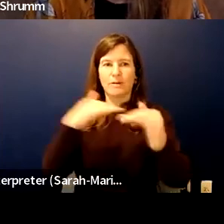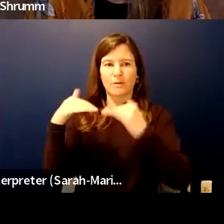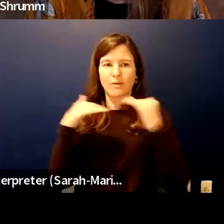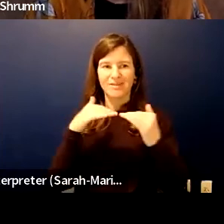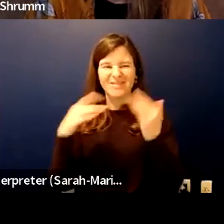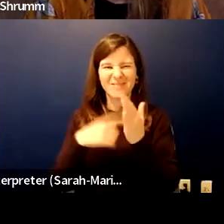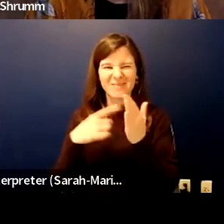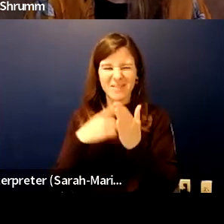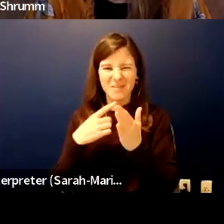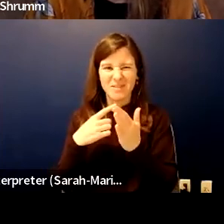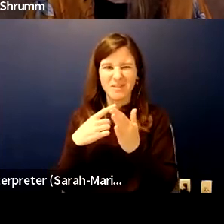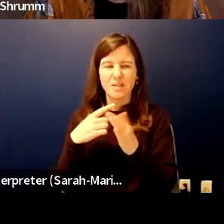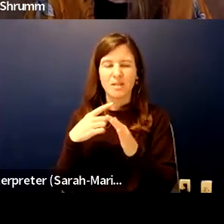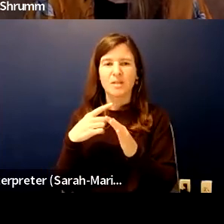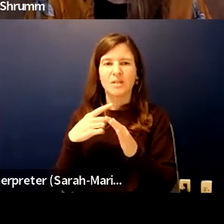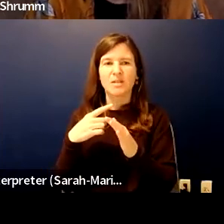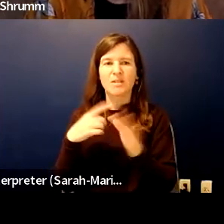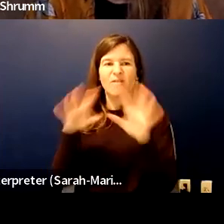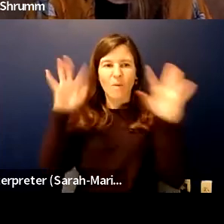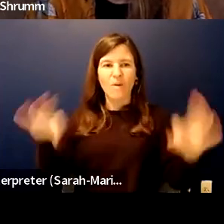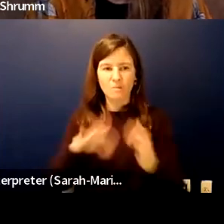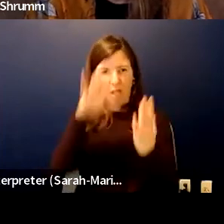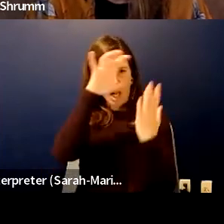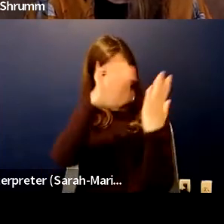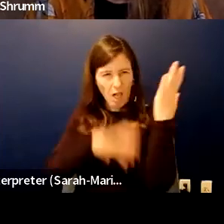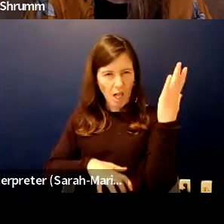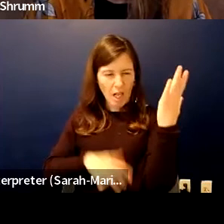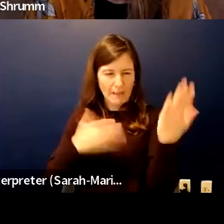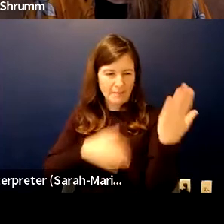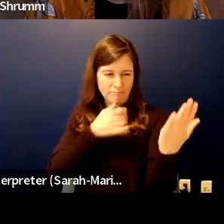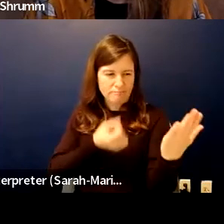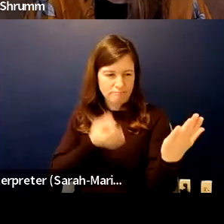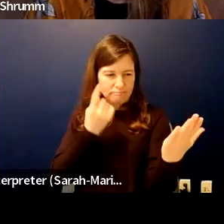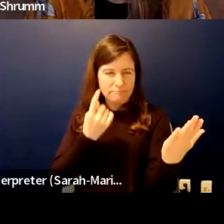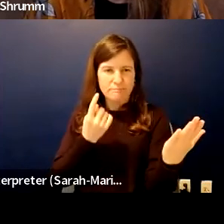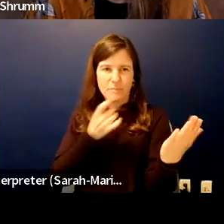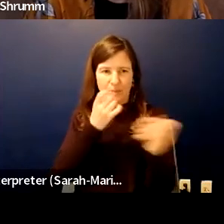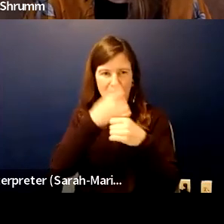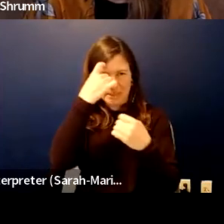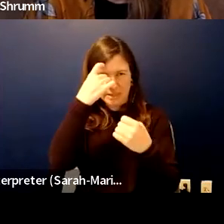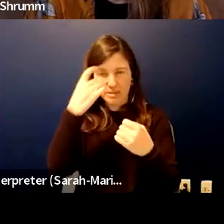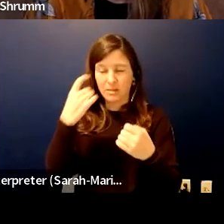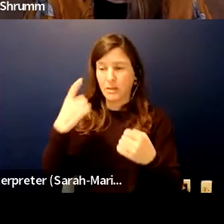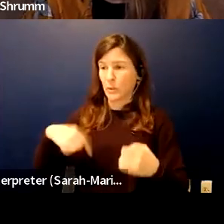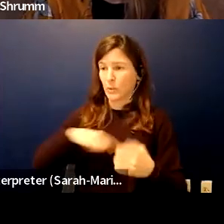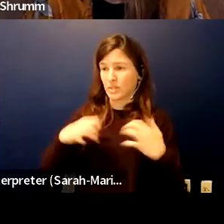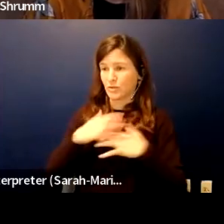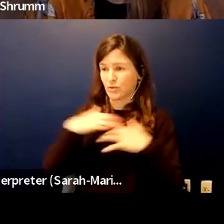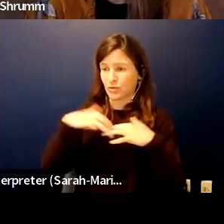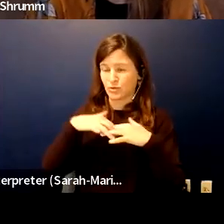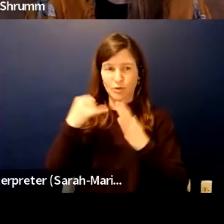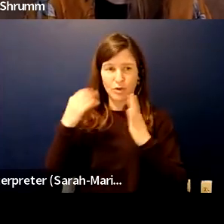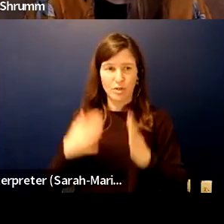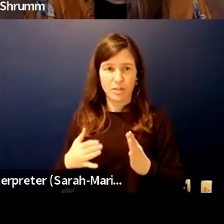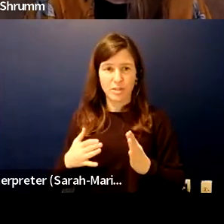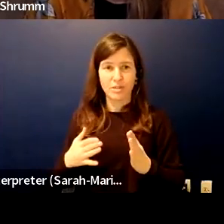that may or may not make sense. And as an Indigenous artist, like, we grew as an